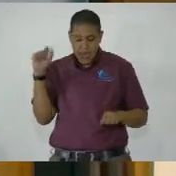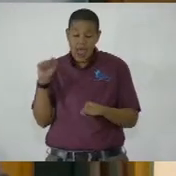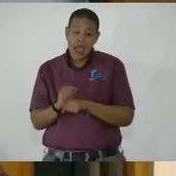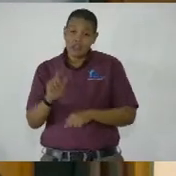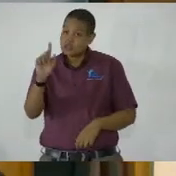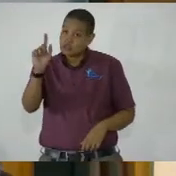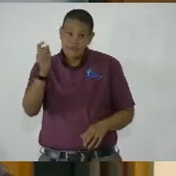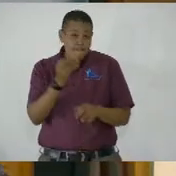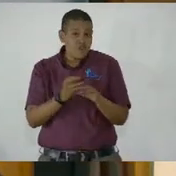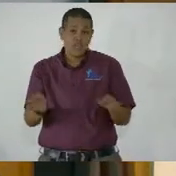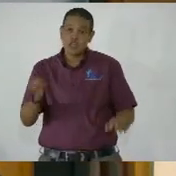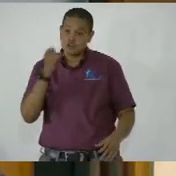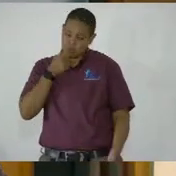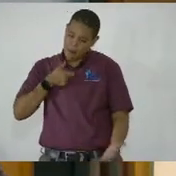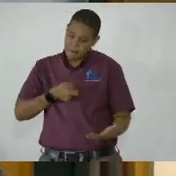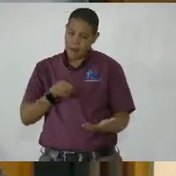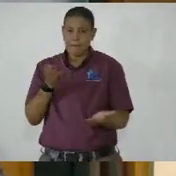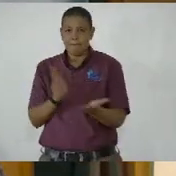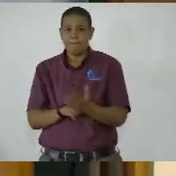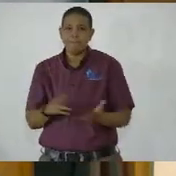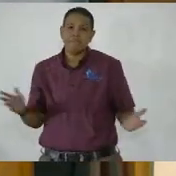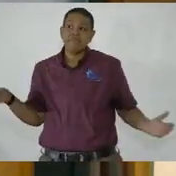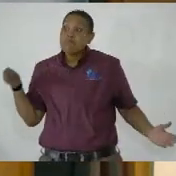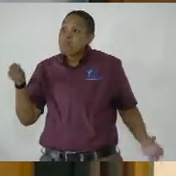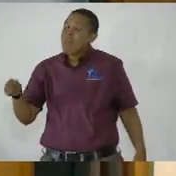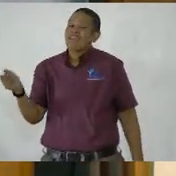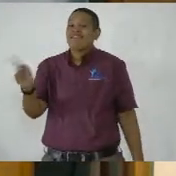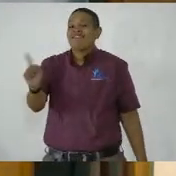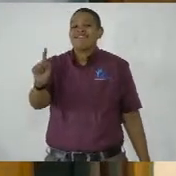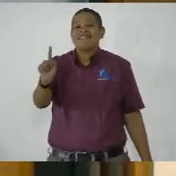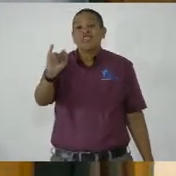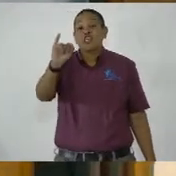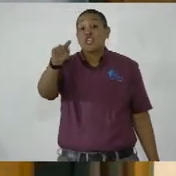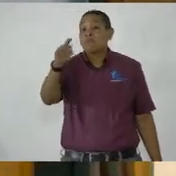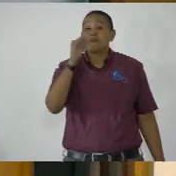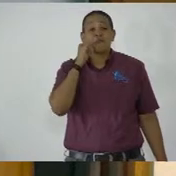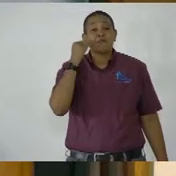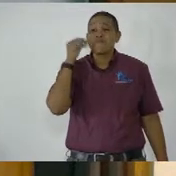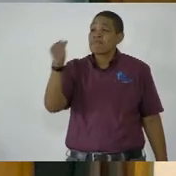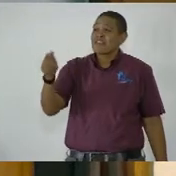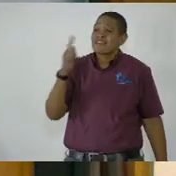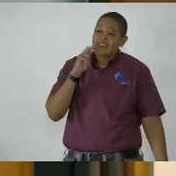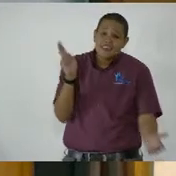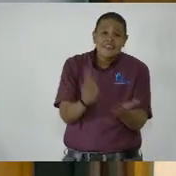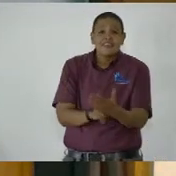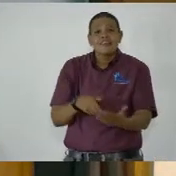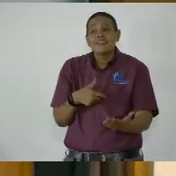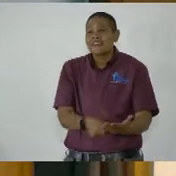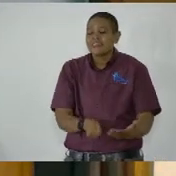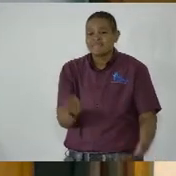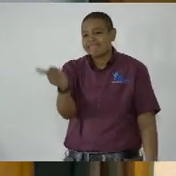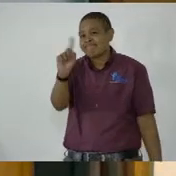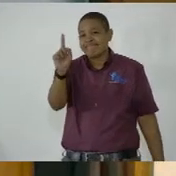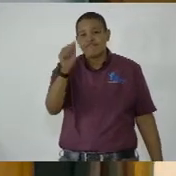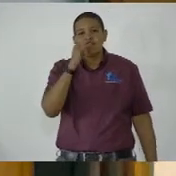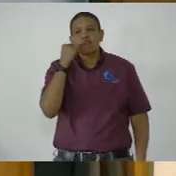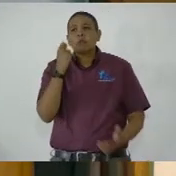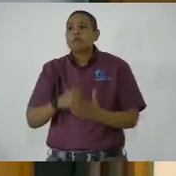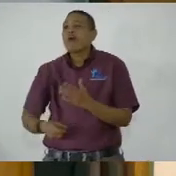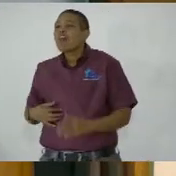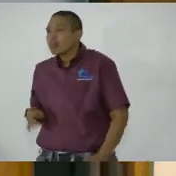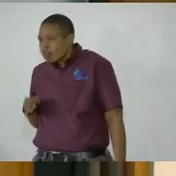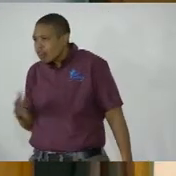unlawful. The Act 2018, Justice of the Peace Act, prohibits the charging for any